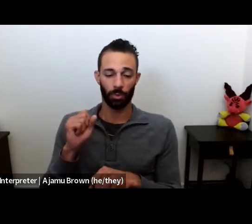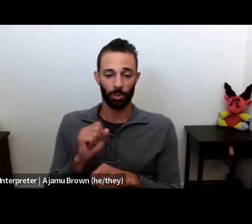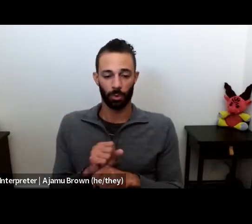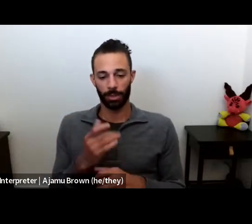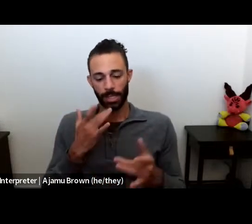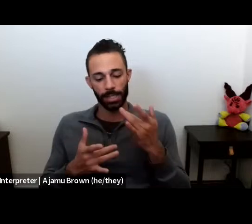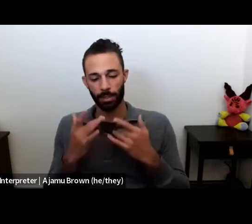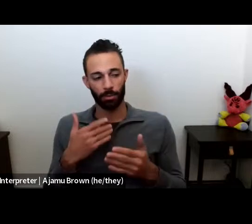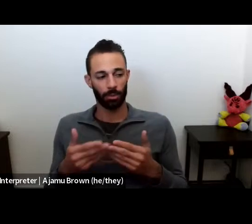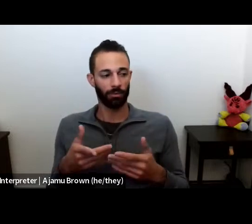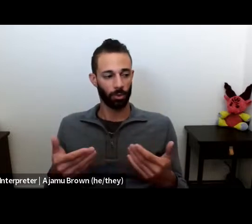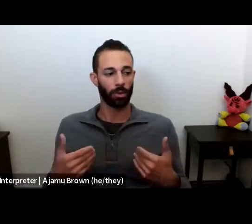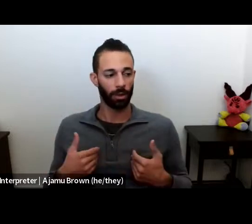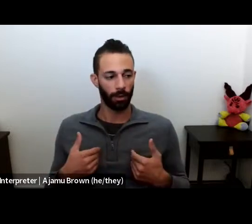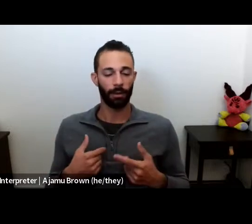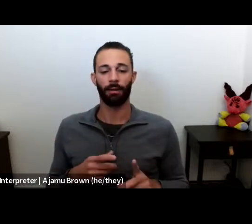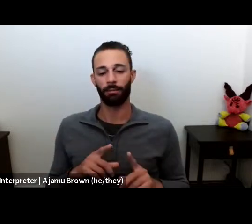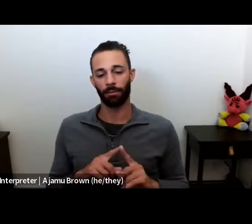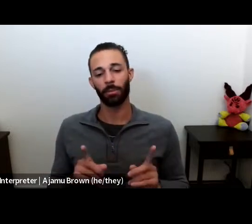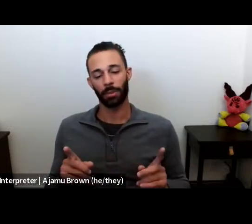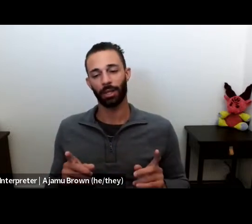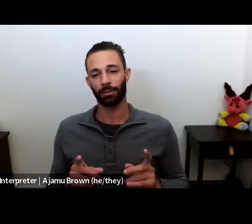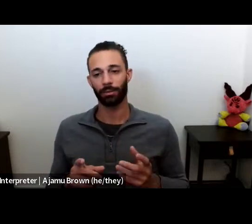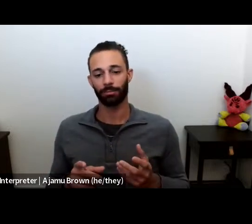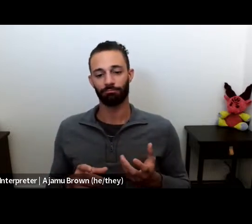got. Yeah.